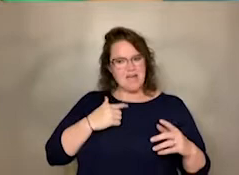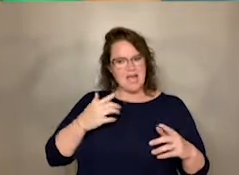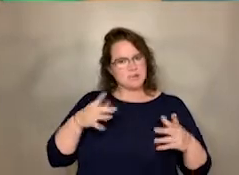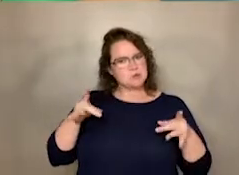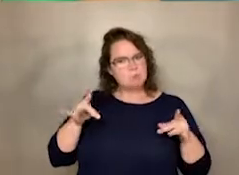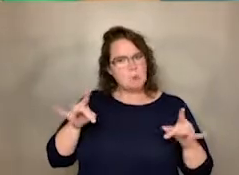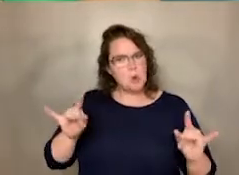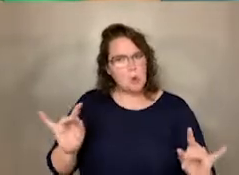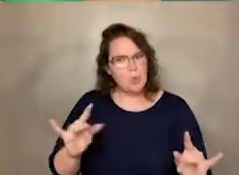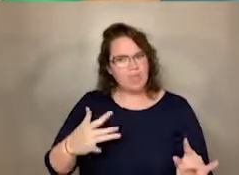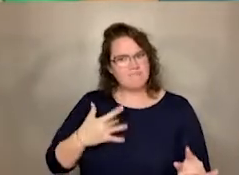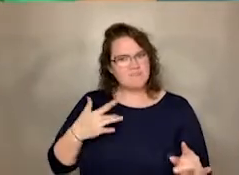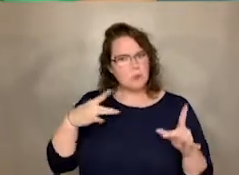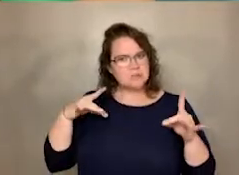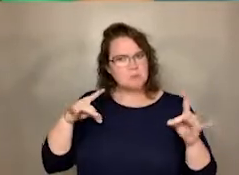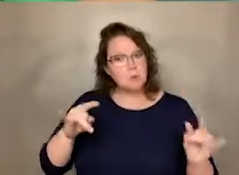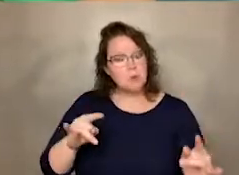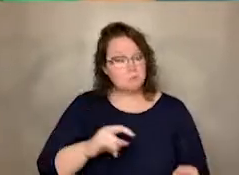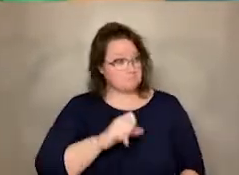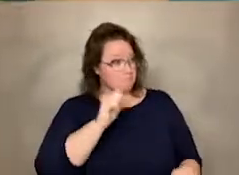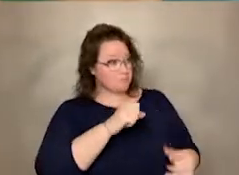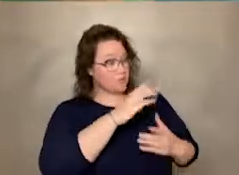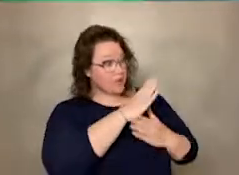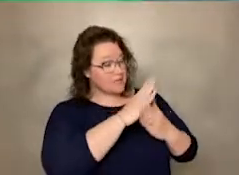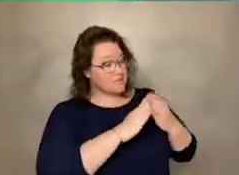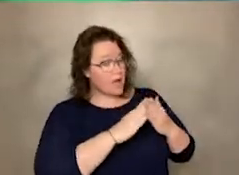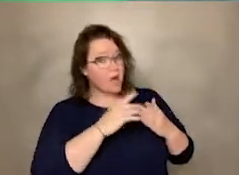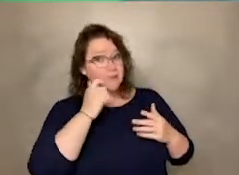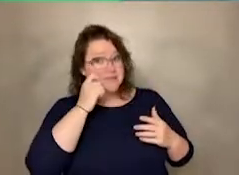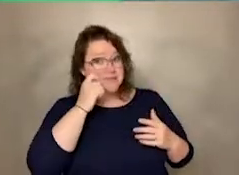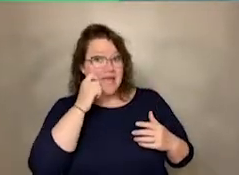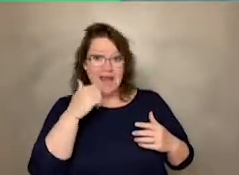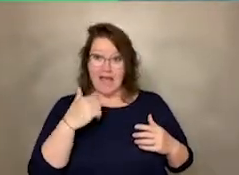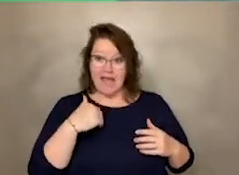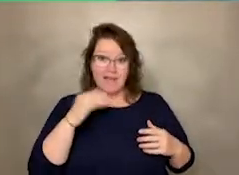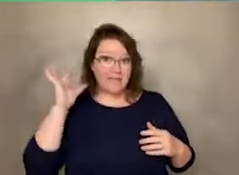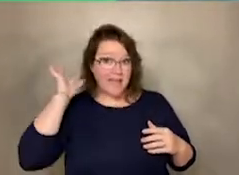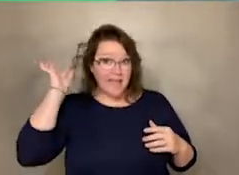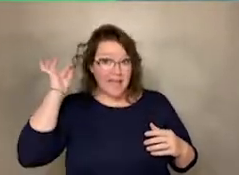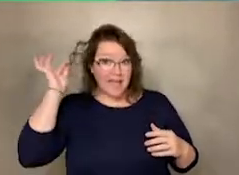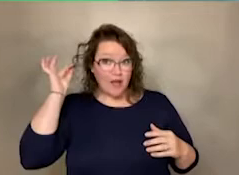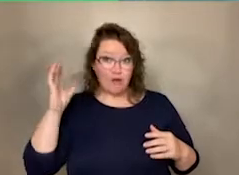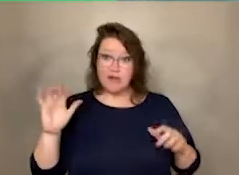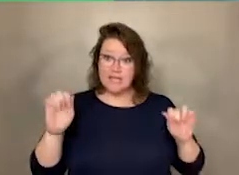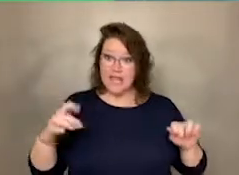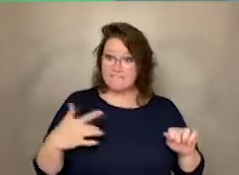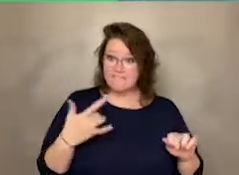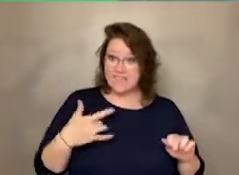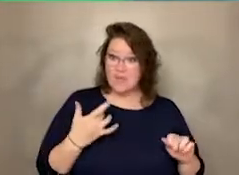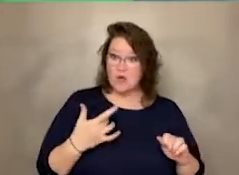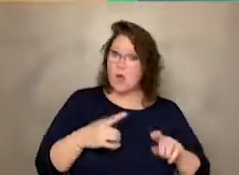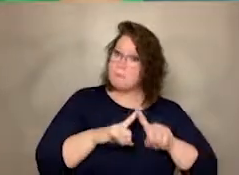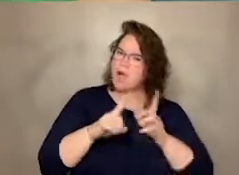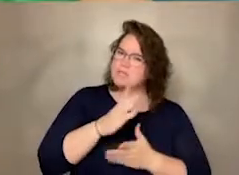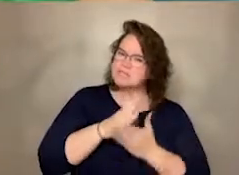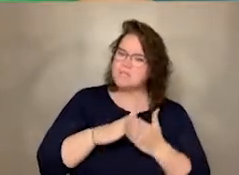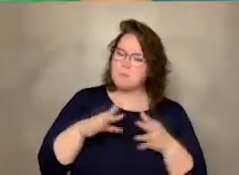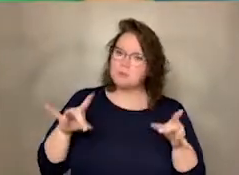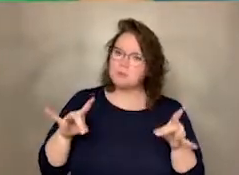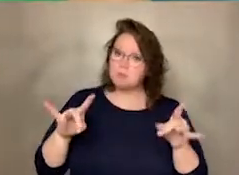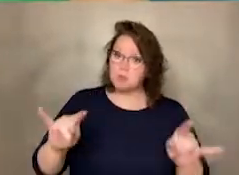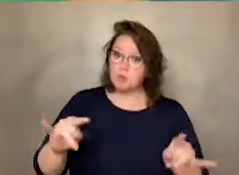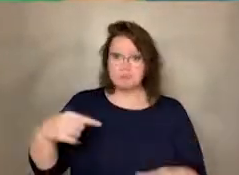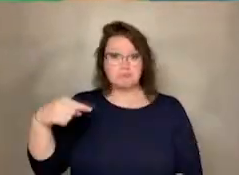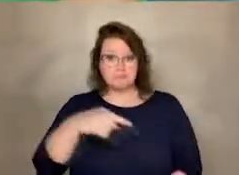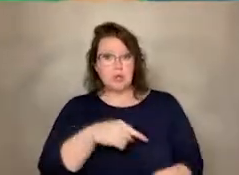Yep, some animal skins have the hair on it. You can actually feel the hair, and some of them are smooth. So this one